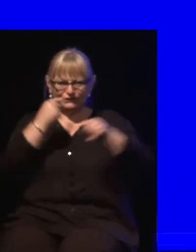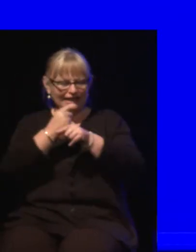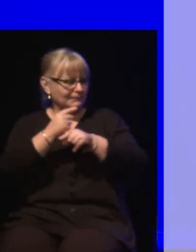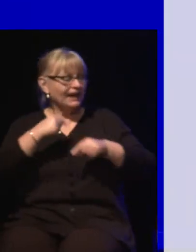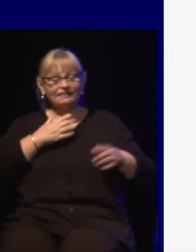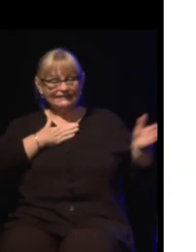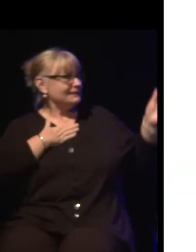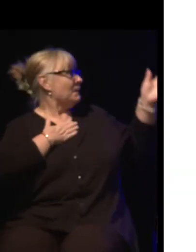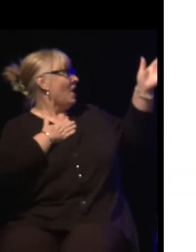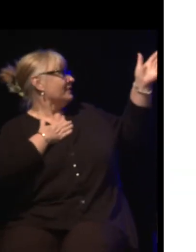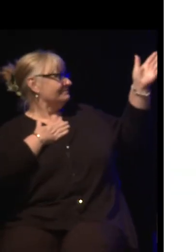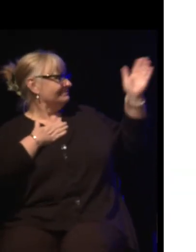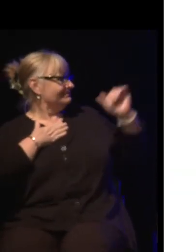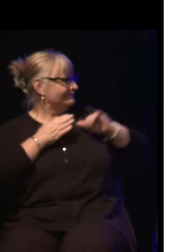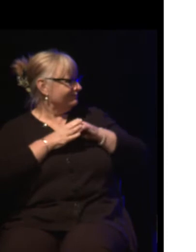mine.